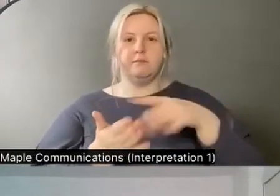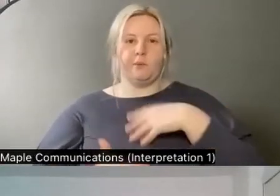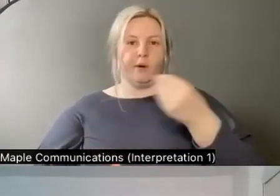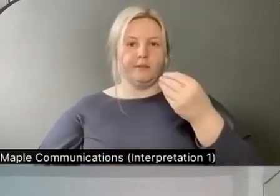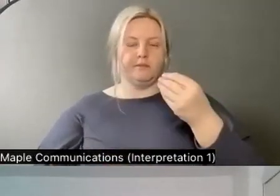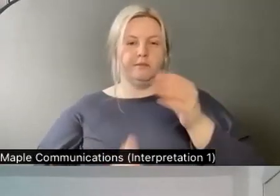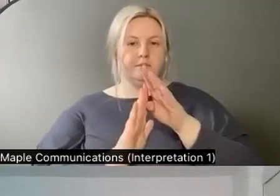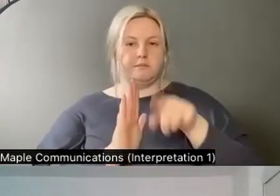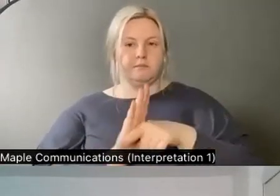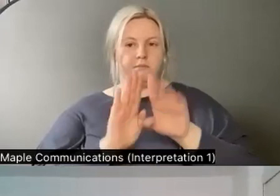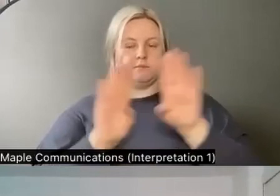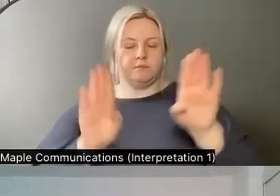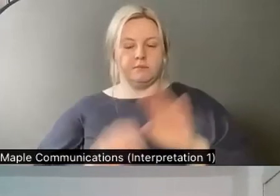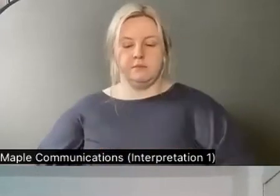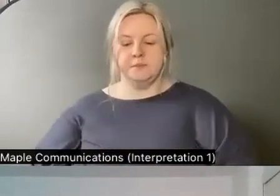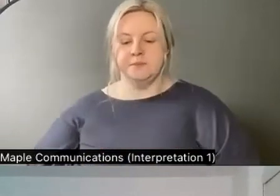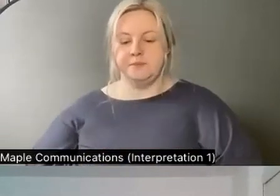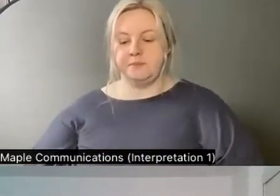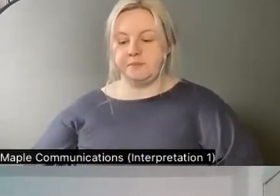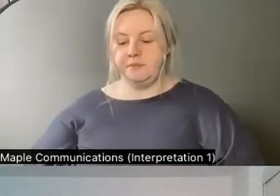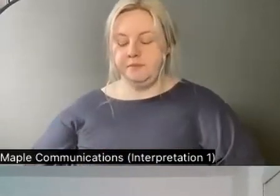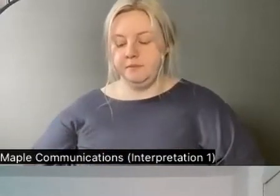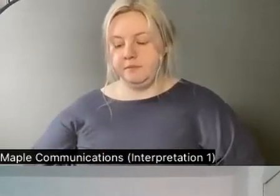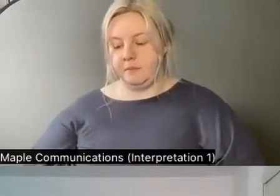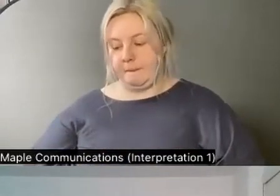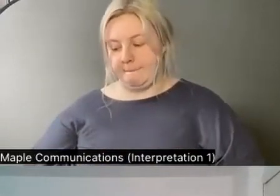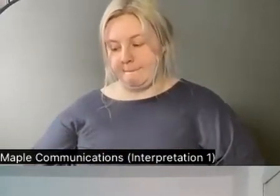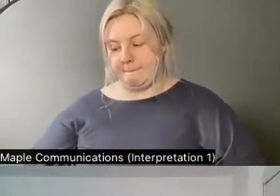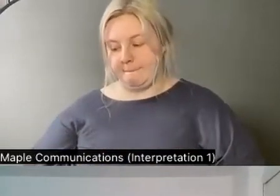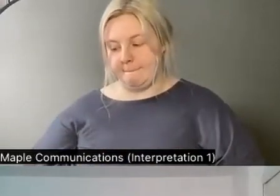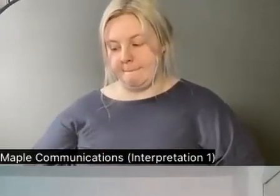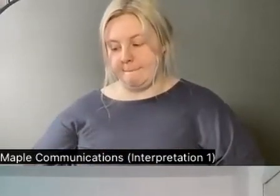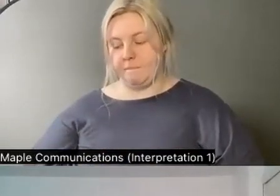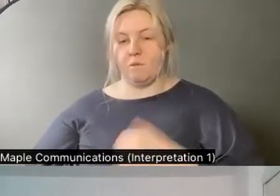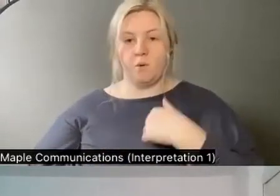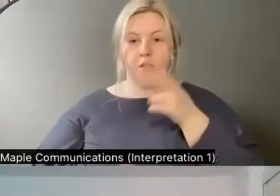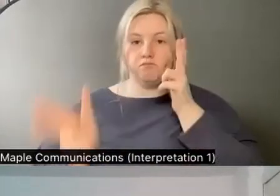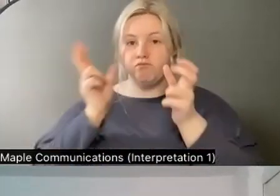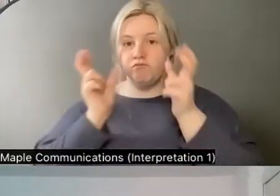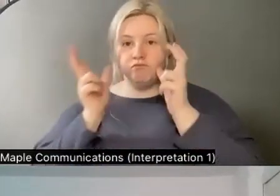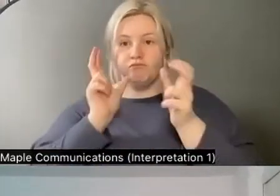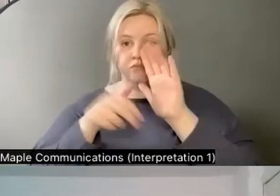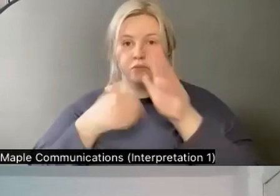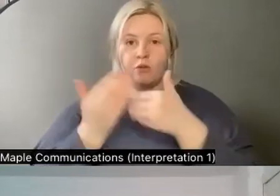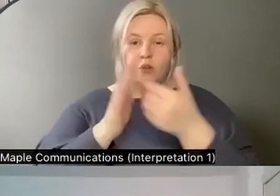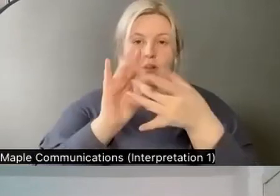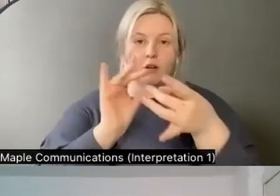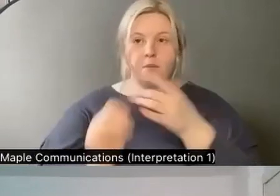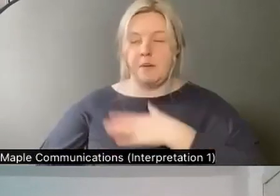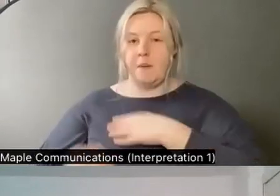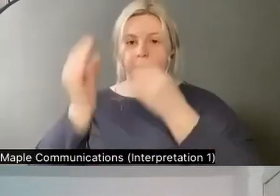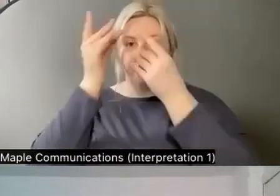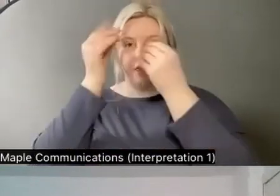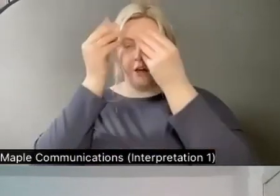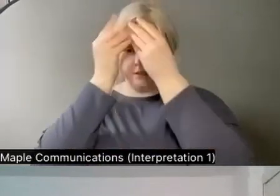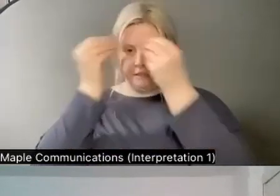I lost track of my thoughts hearing each of the other panelists because each